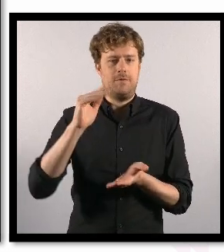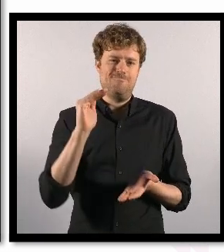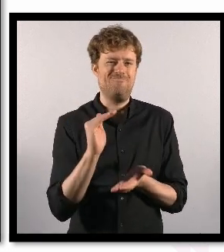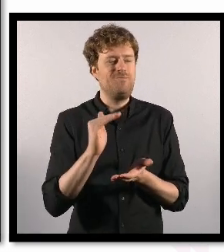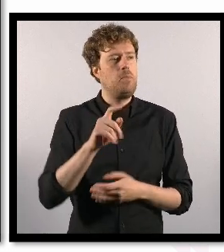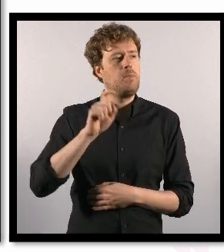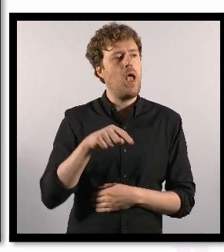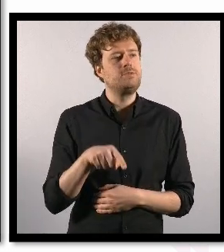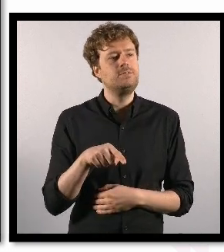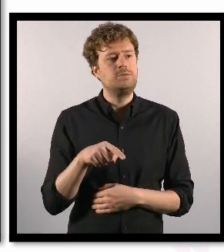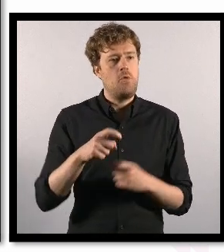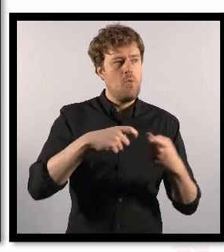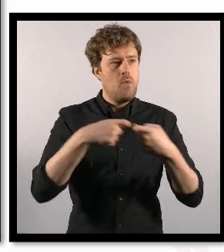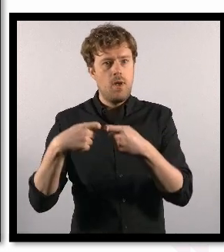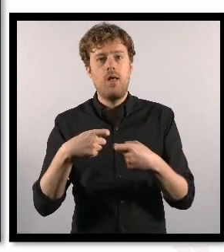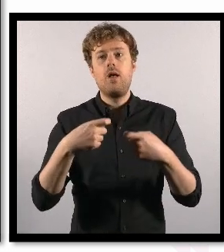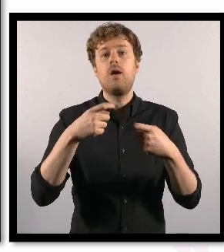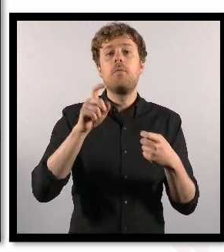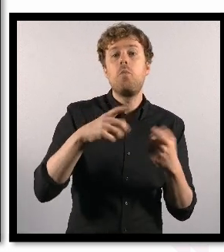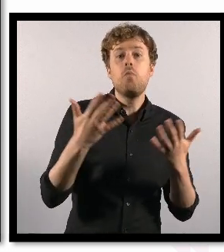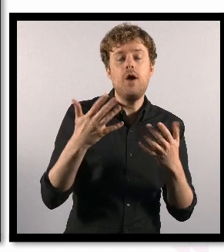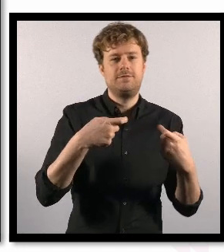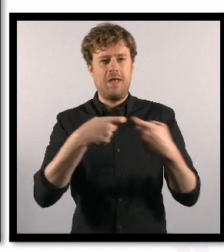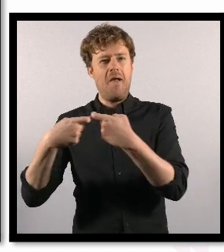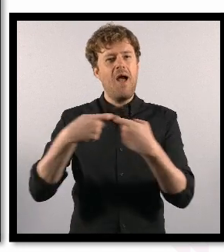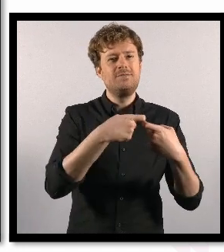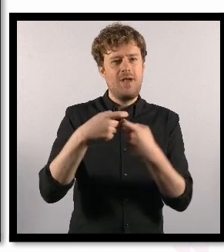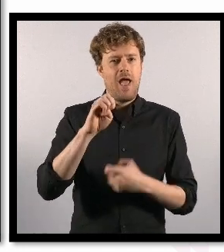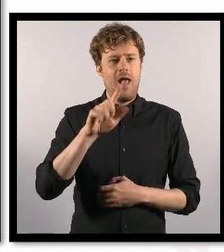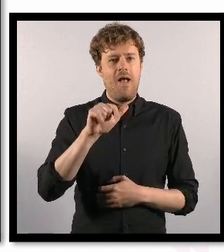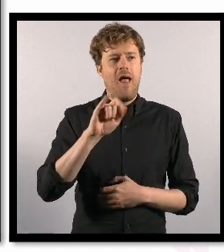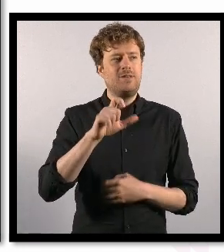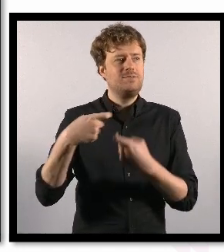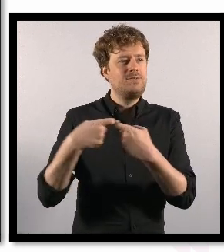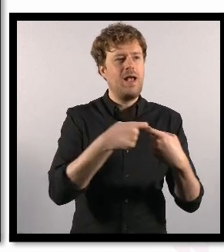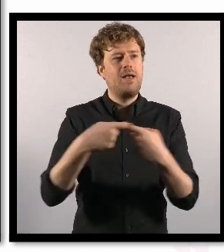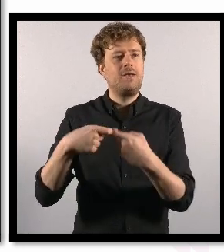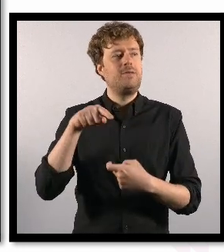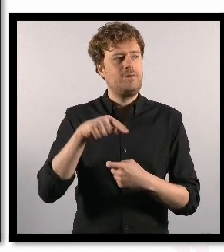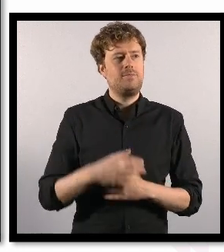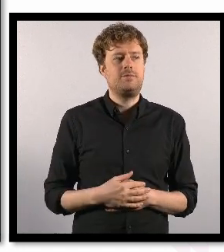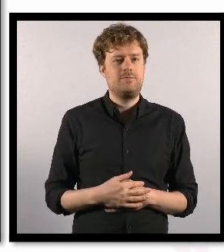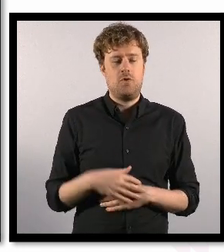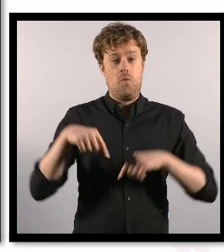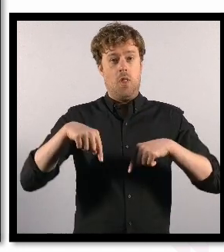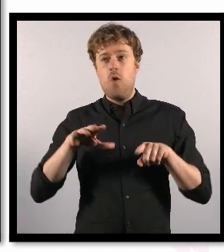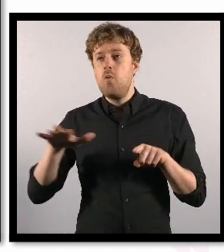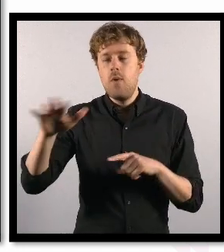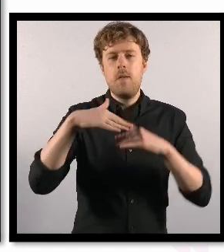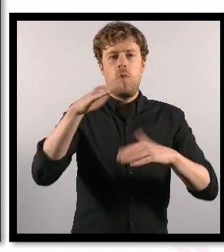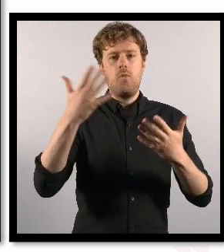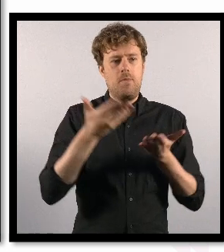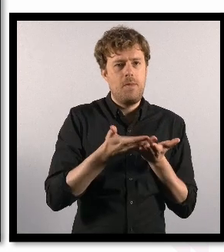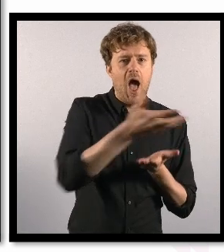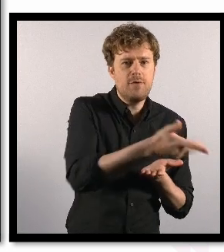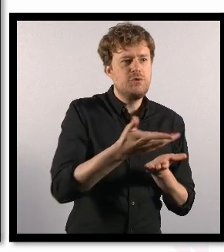however, we work in a highly regulated organization with hundreds of IT controls that we need to satisfy. But with a high degree of consistency